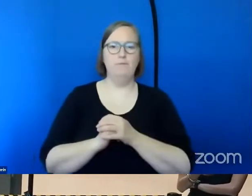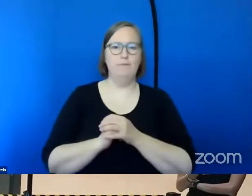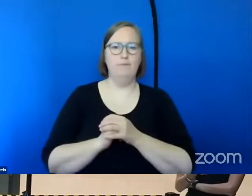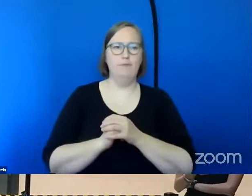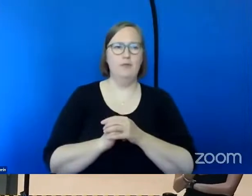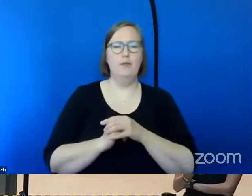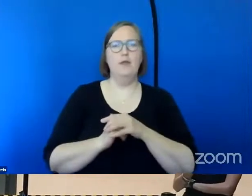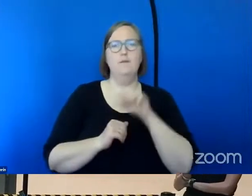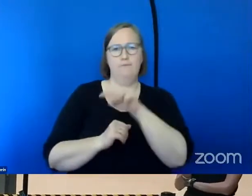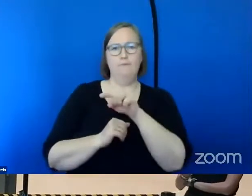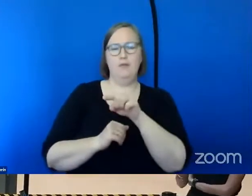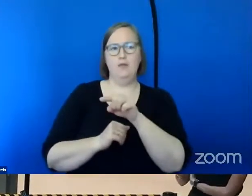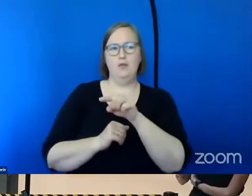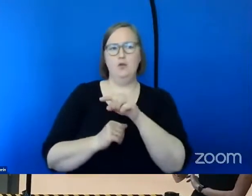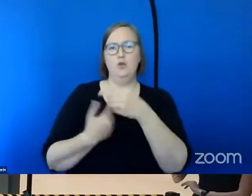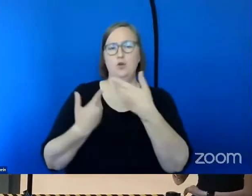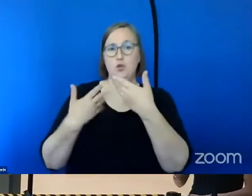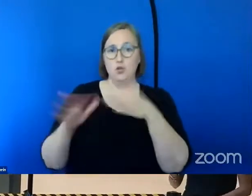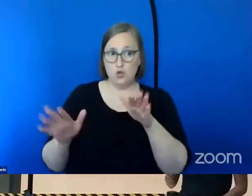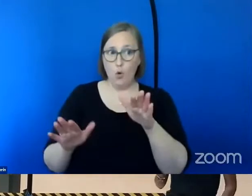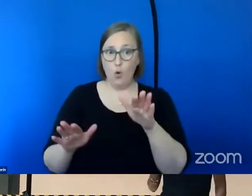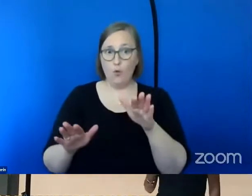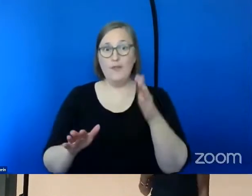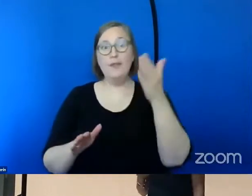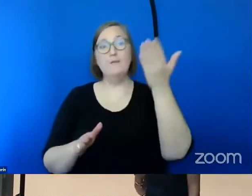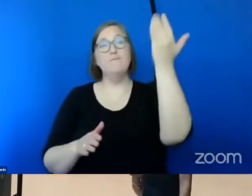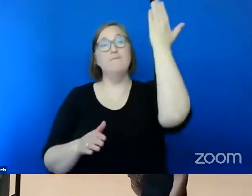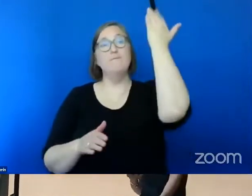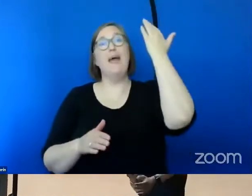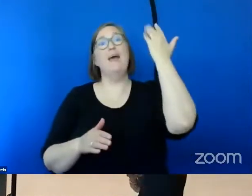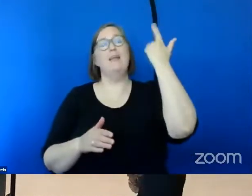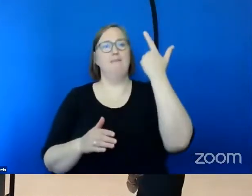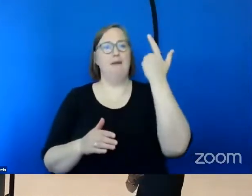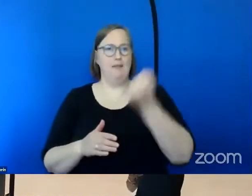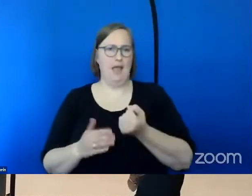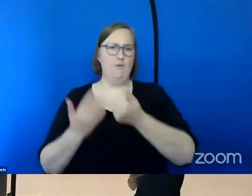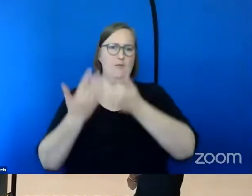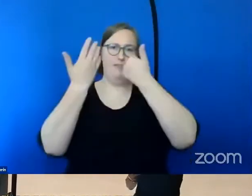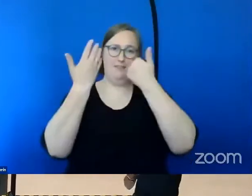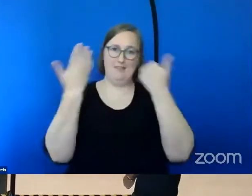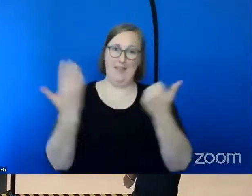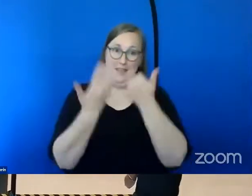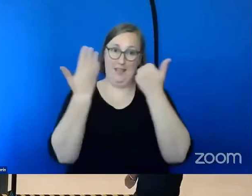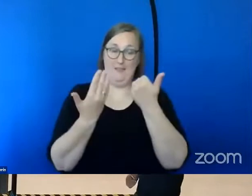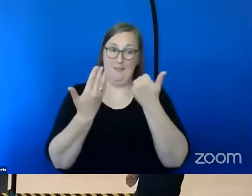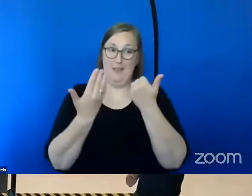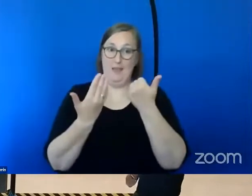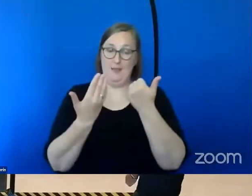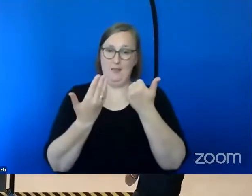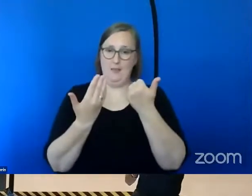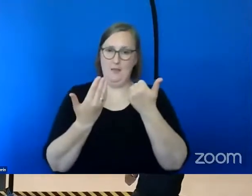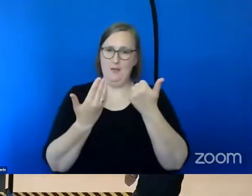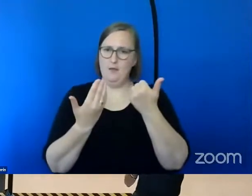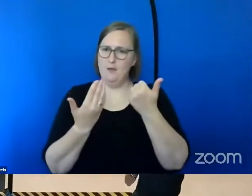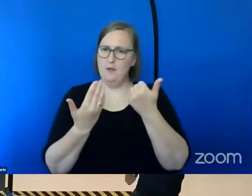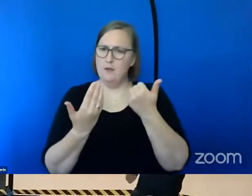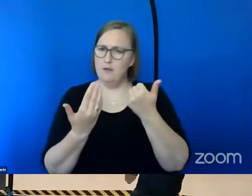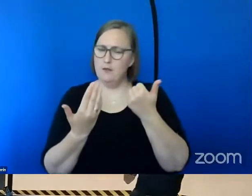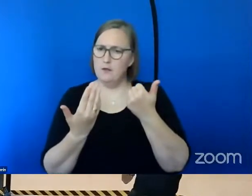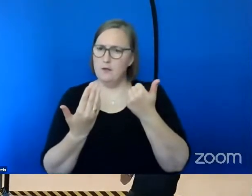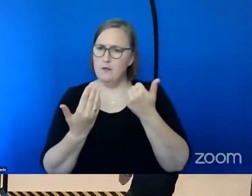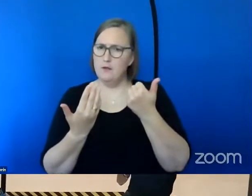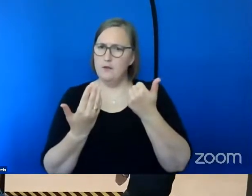2020 Global Edition. If anybody has the experience and skill to beat that time of 2:45, it is Magnus. Look at the